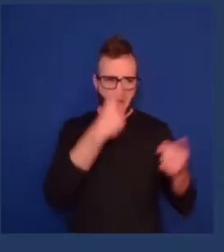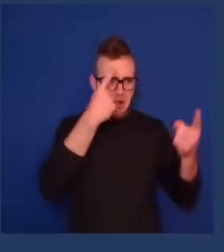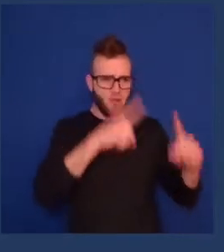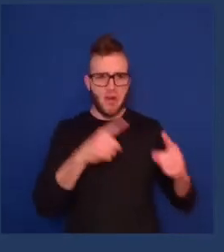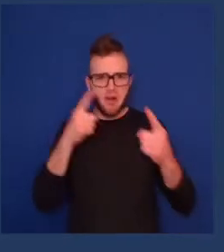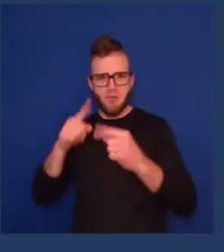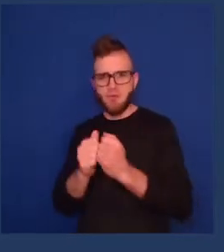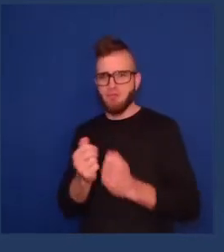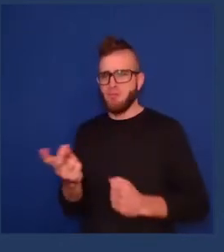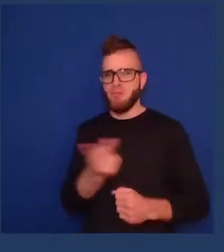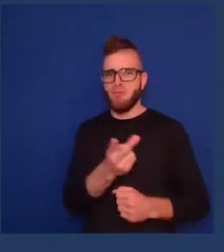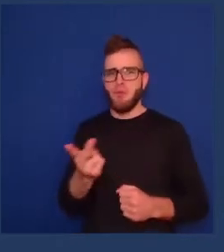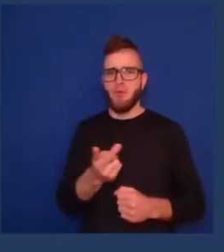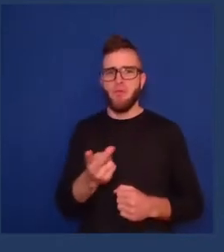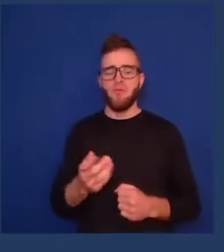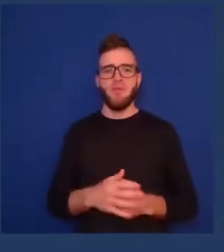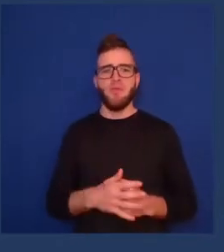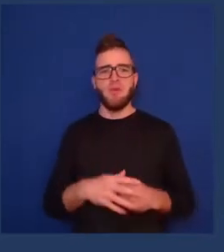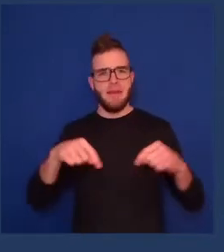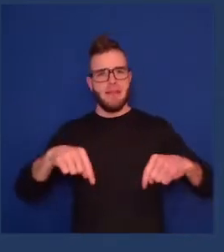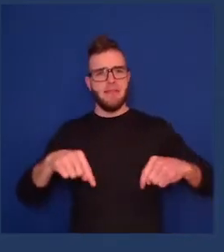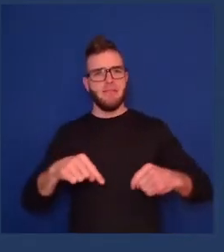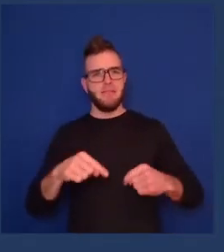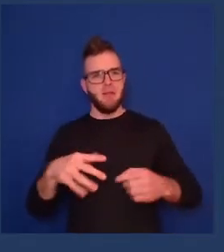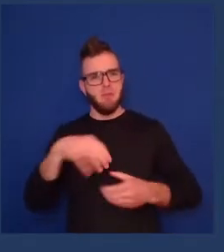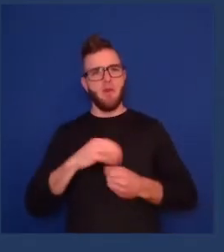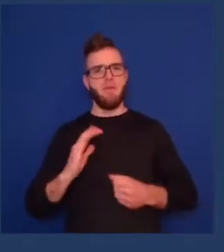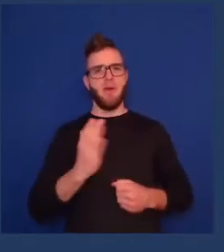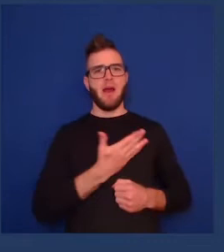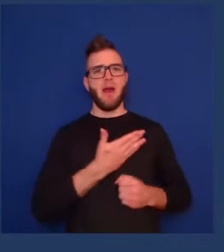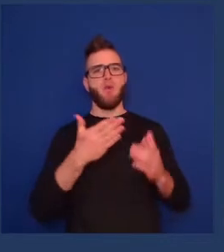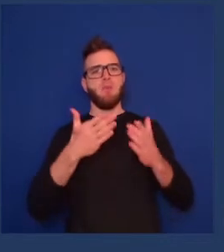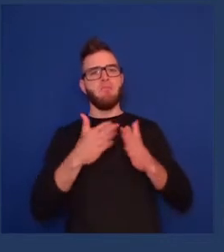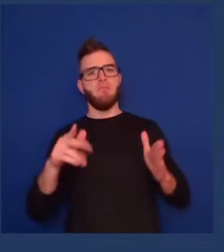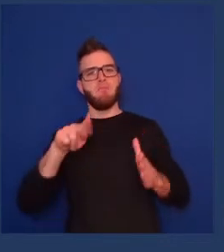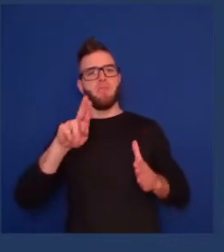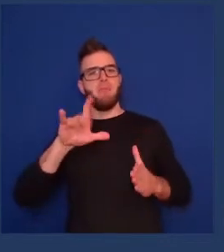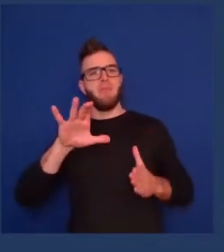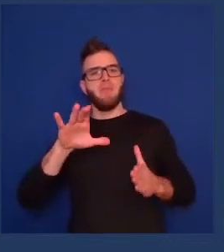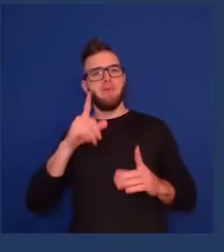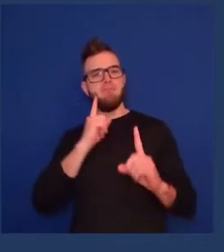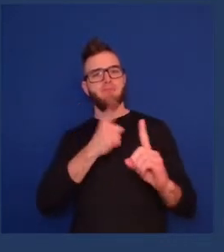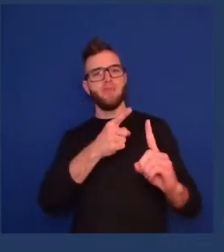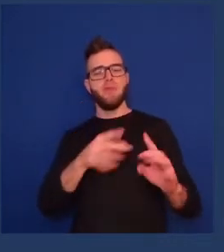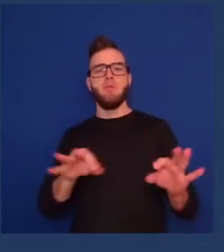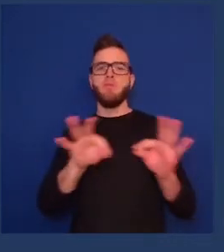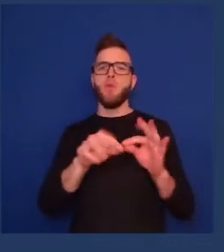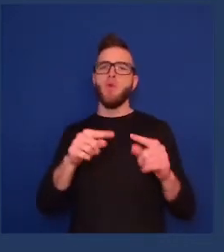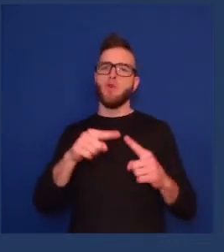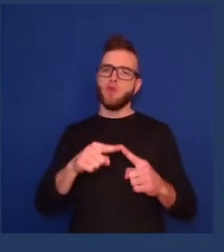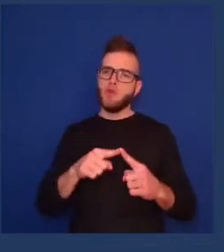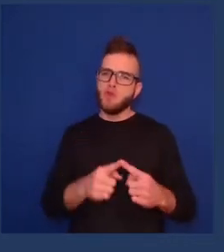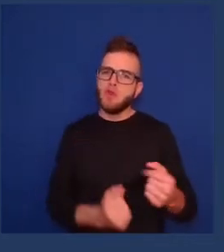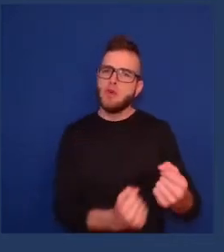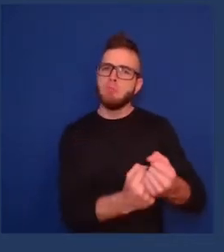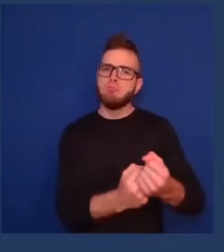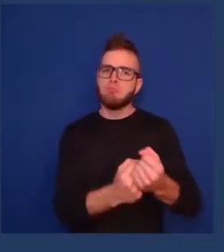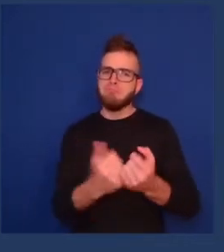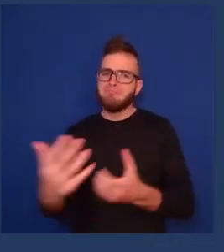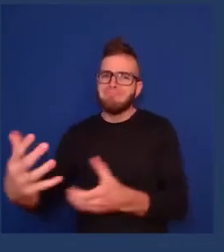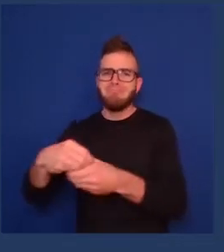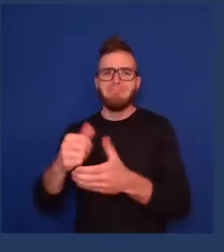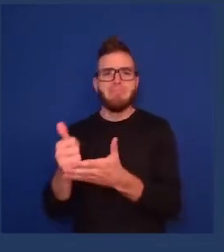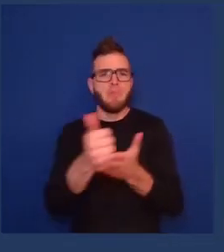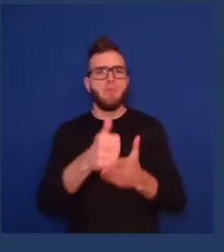this is part of our public mission, that it's important to extend ourselves and to reach out to others. But I also really